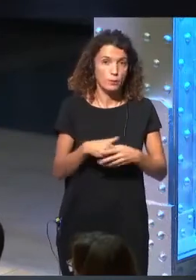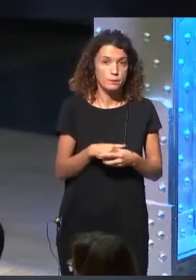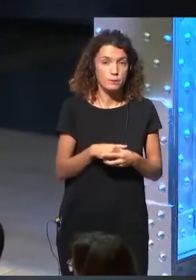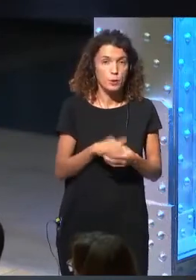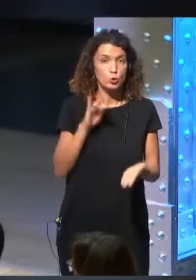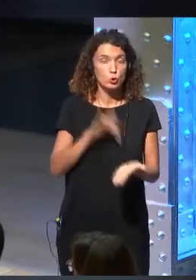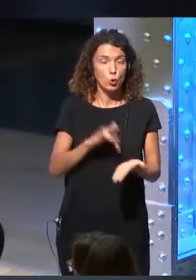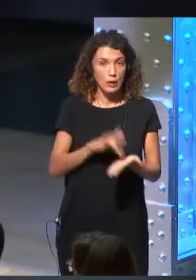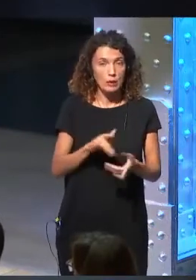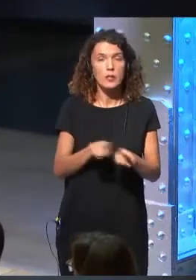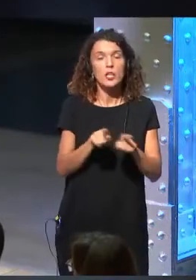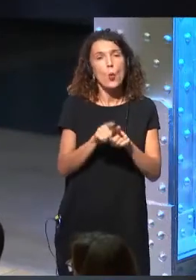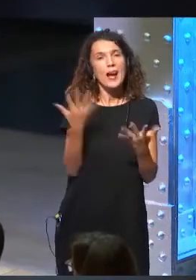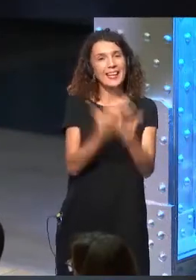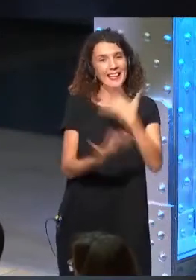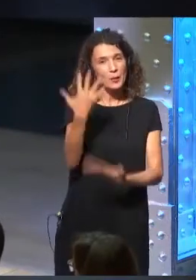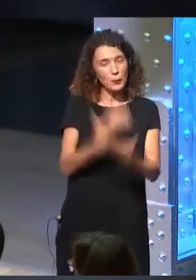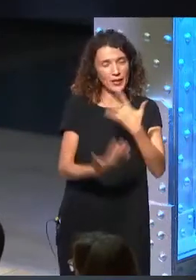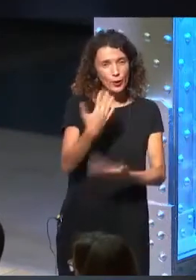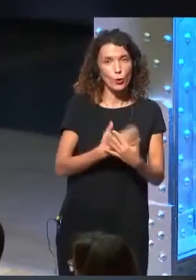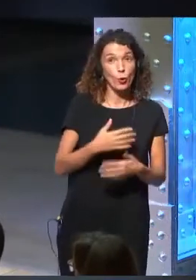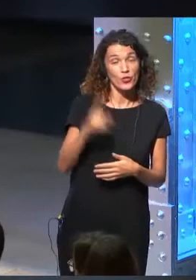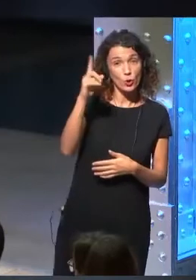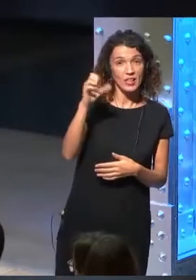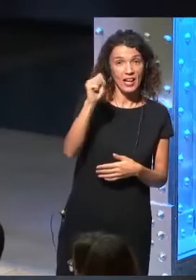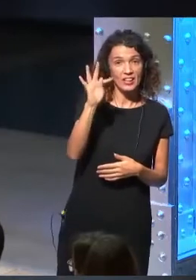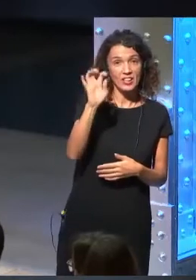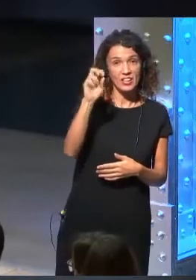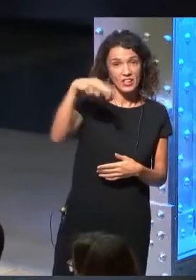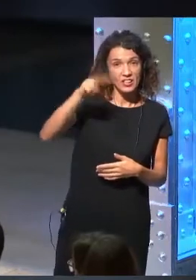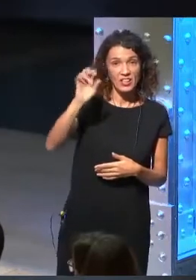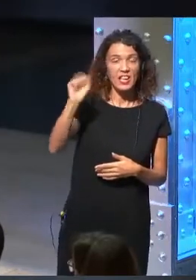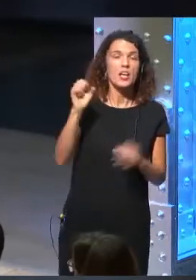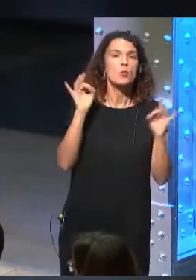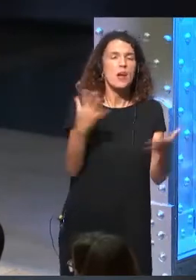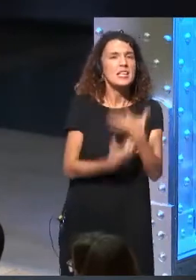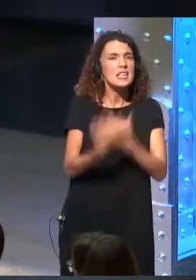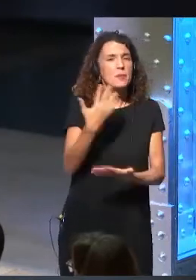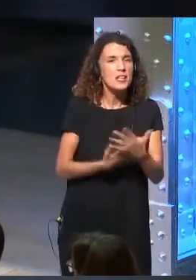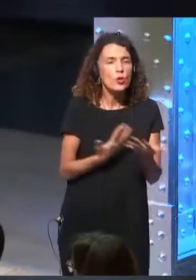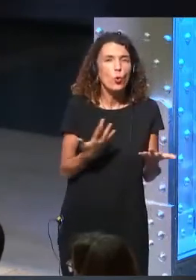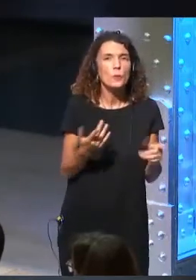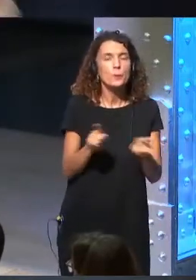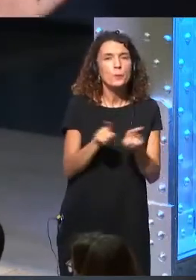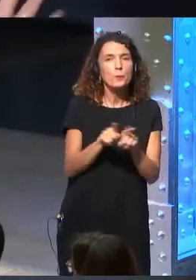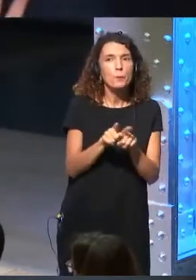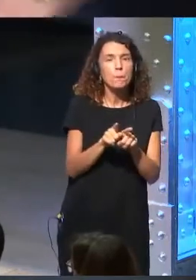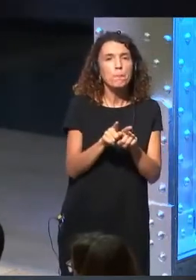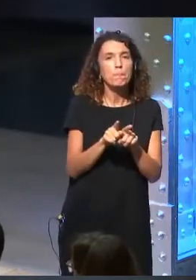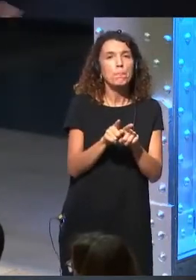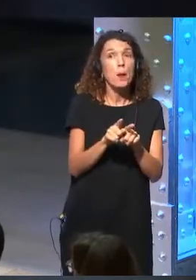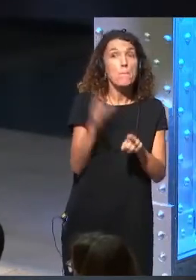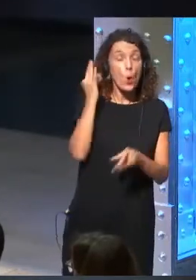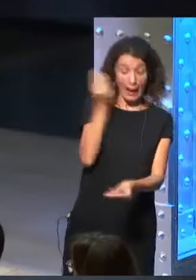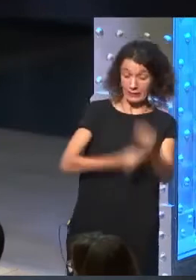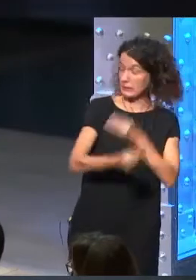Athena was not a woman. She wasn't even born from a woman. She was born from the head of her father. She was this